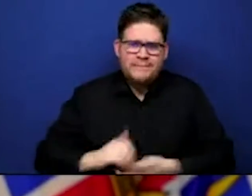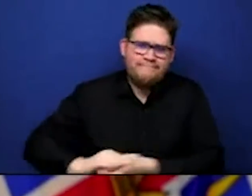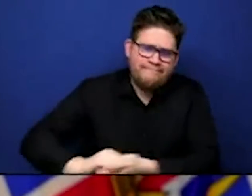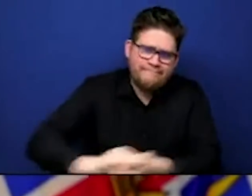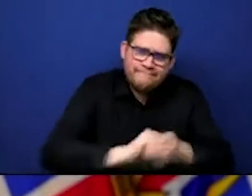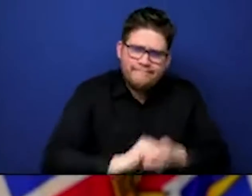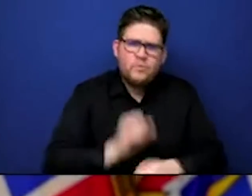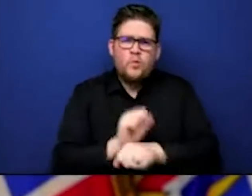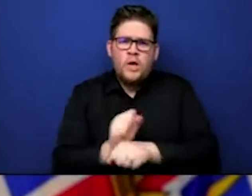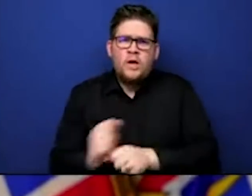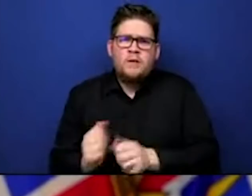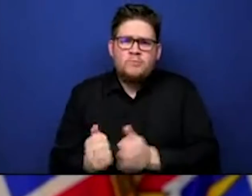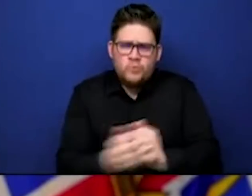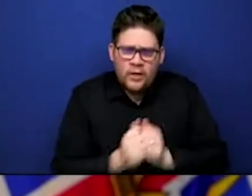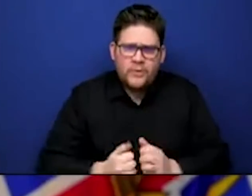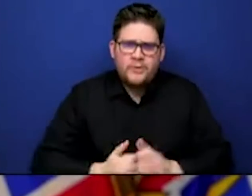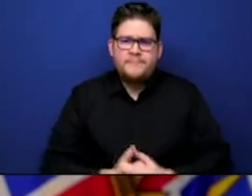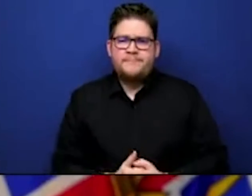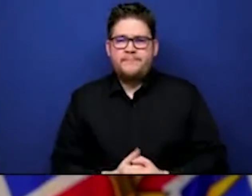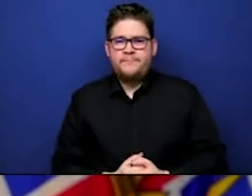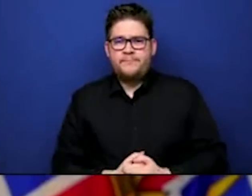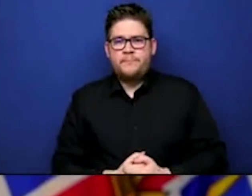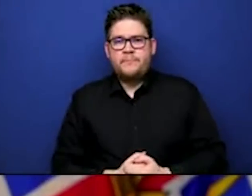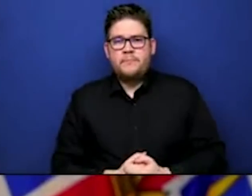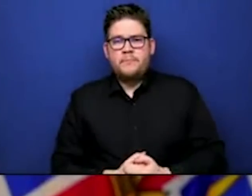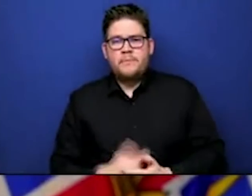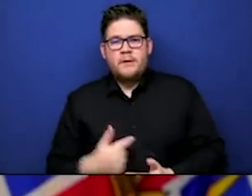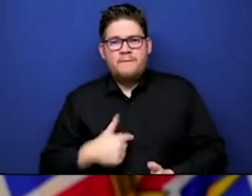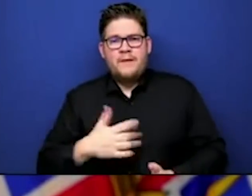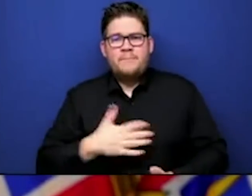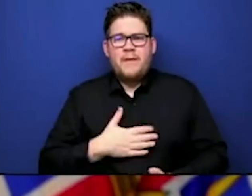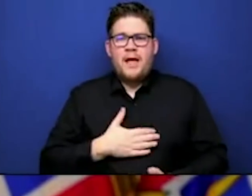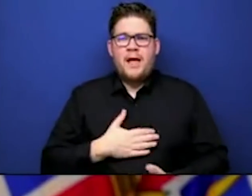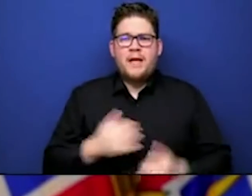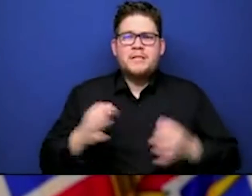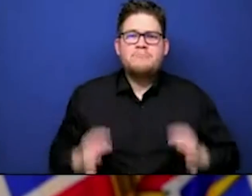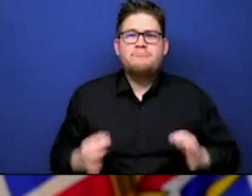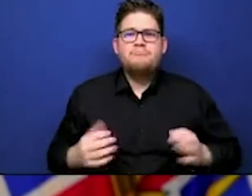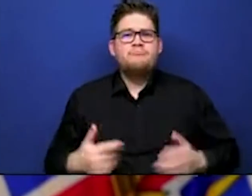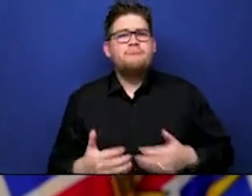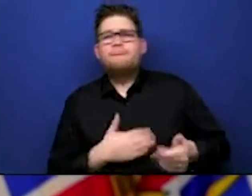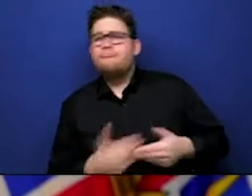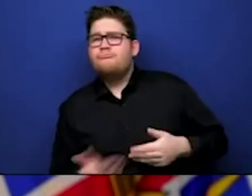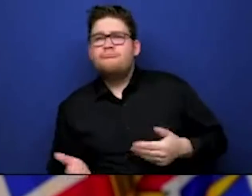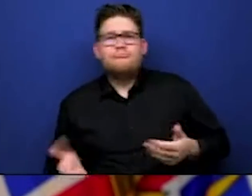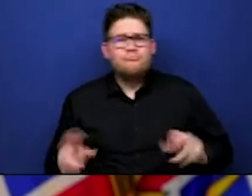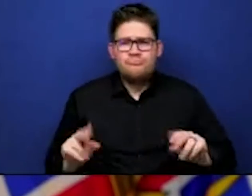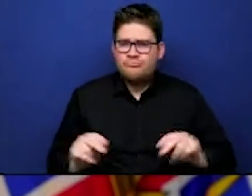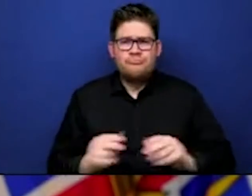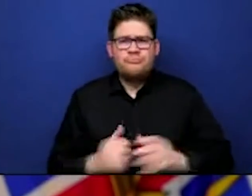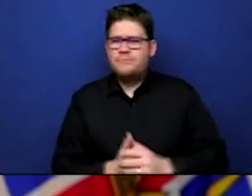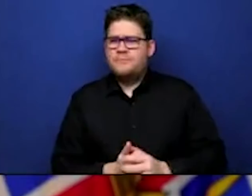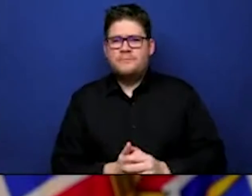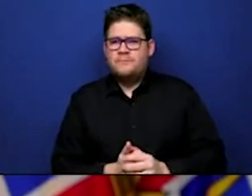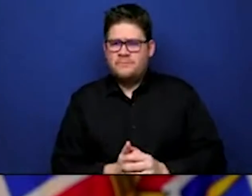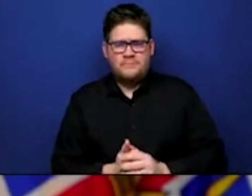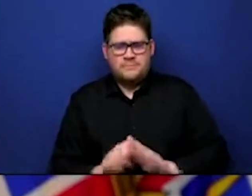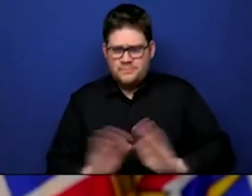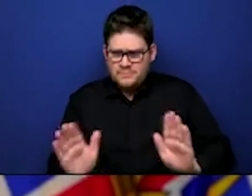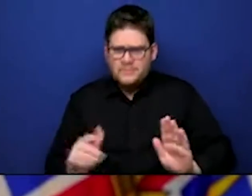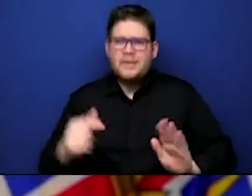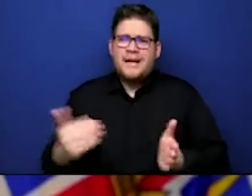you may feel that your individual actions don't make a difference, but I'm here to tell you again and again, they